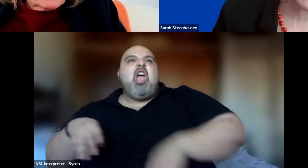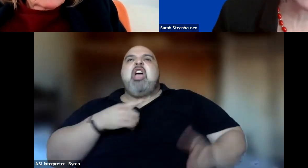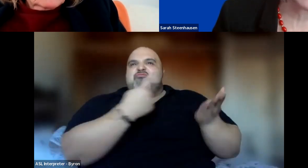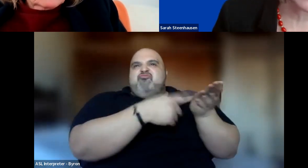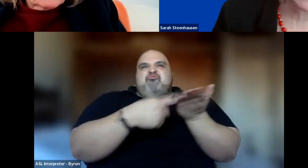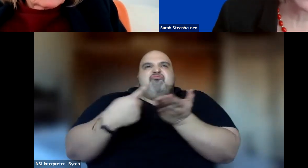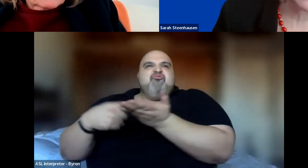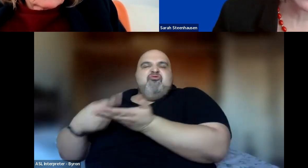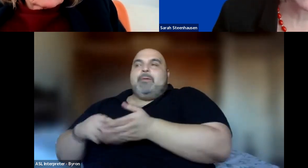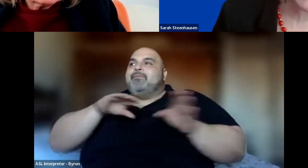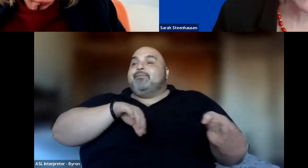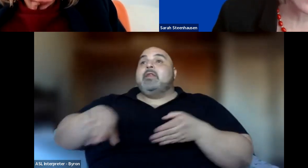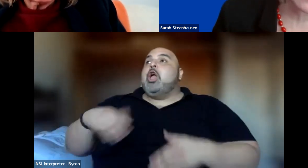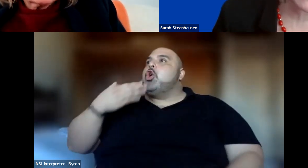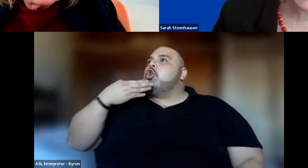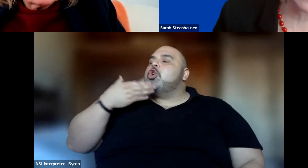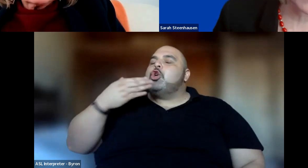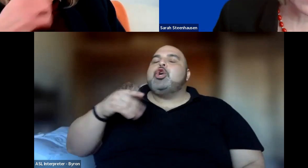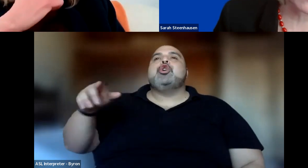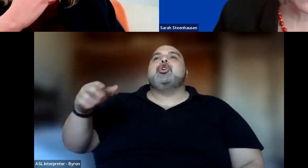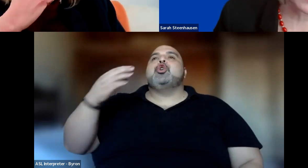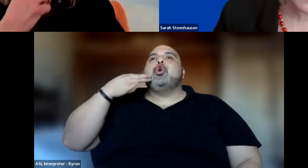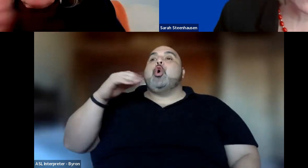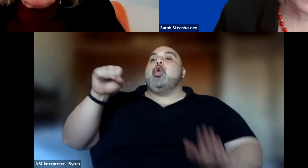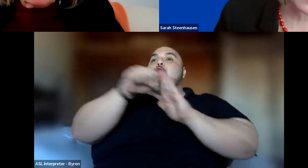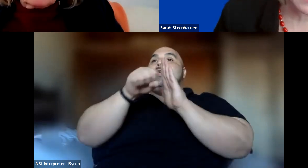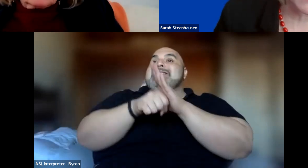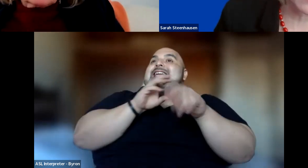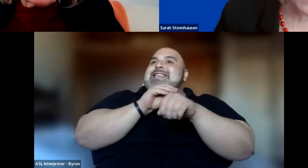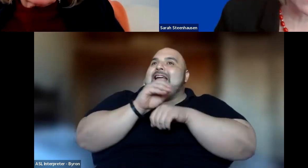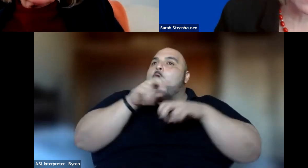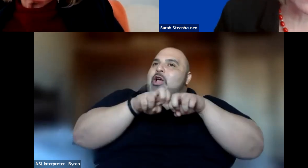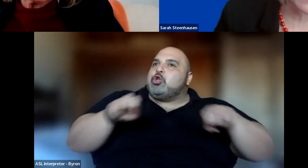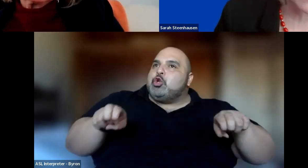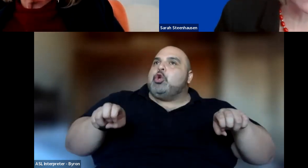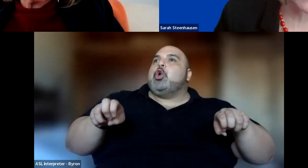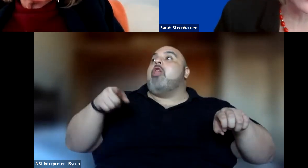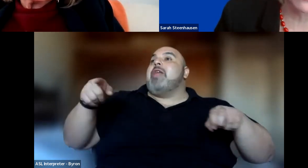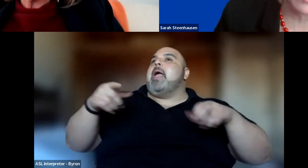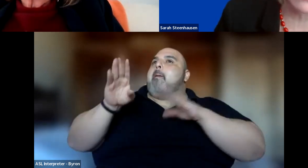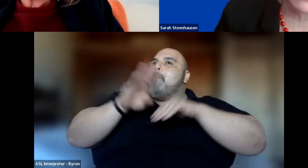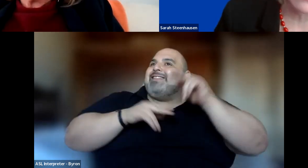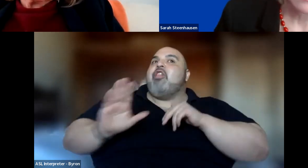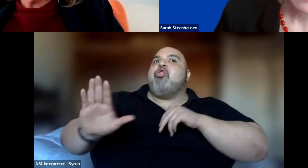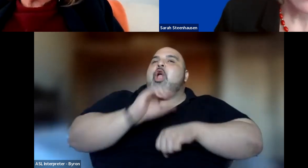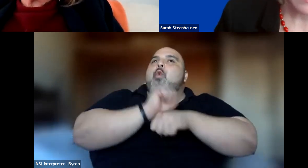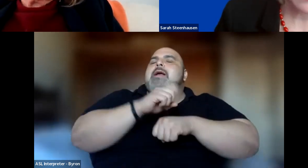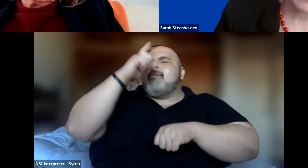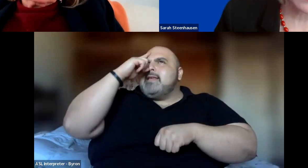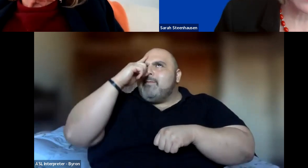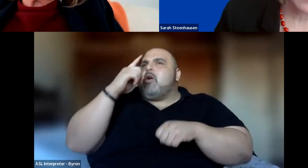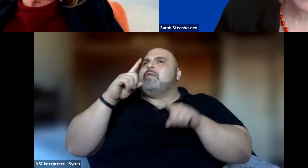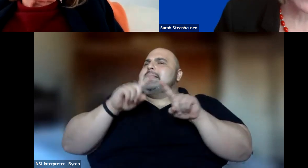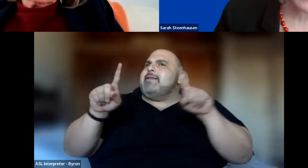the opportunity that, as the State Council on Developmental Disabilities is building out their work and thinking of the different toolboxes that